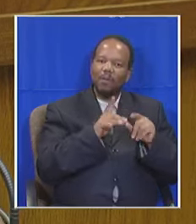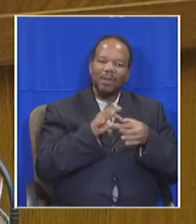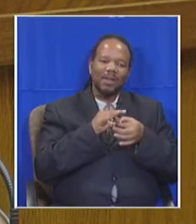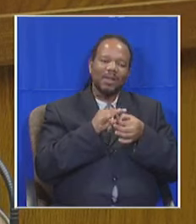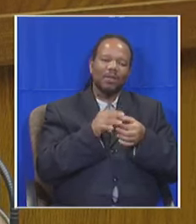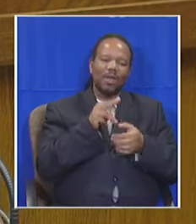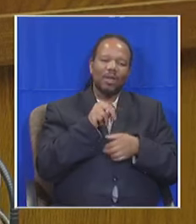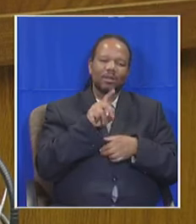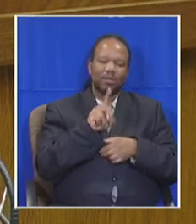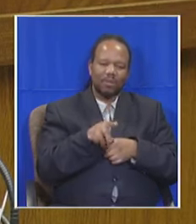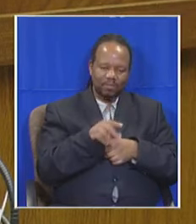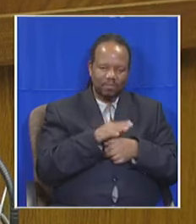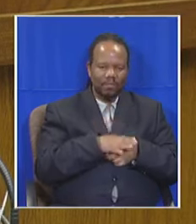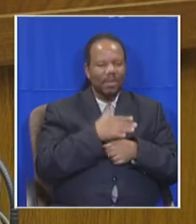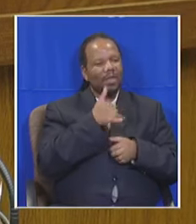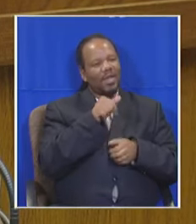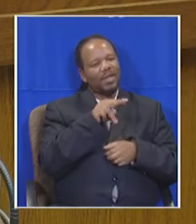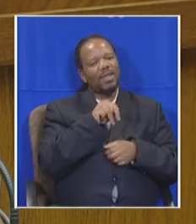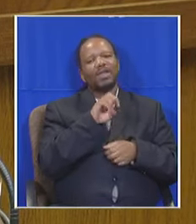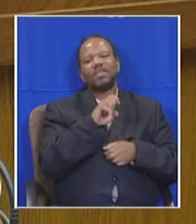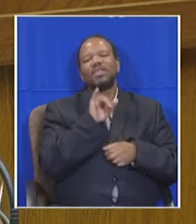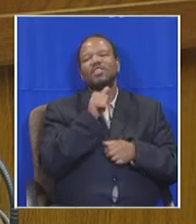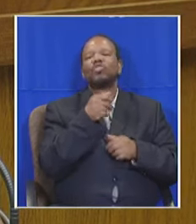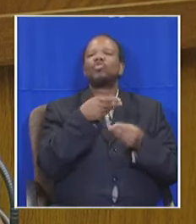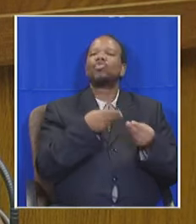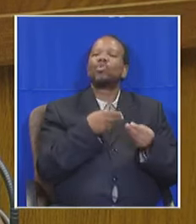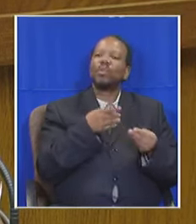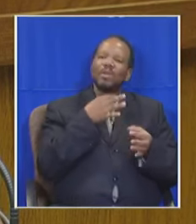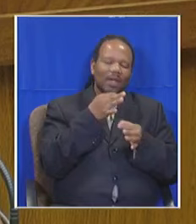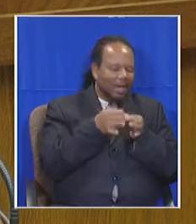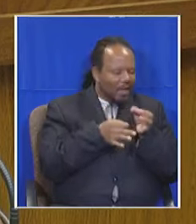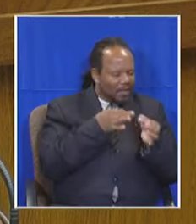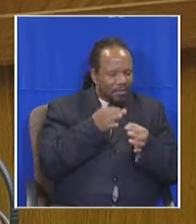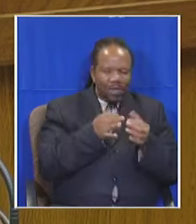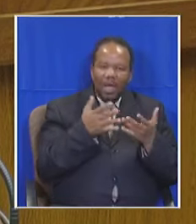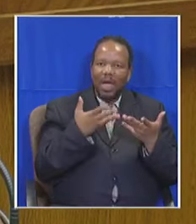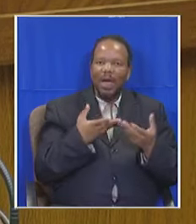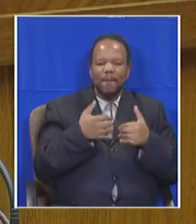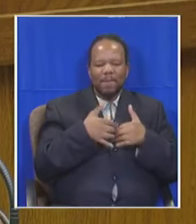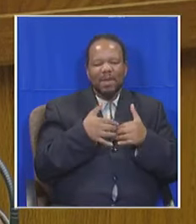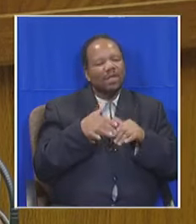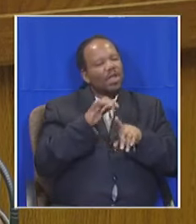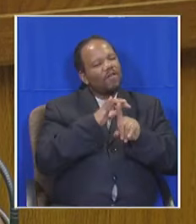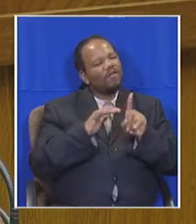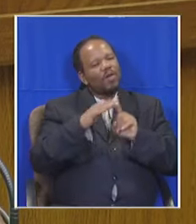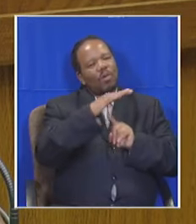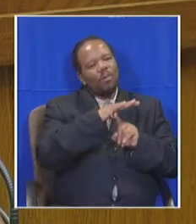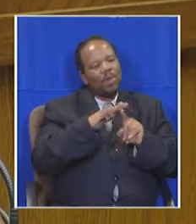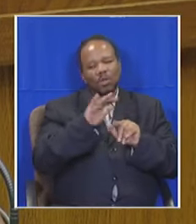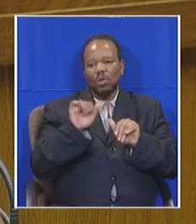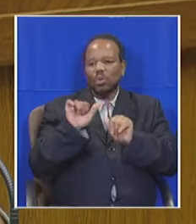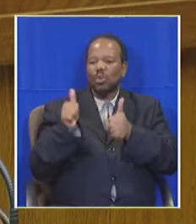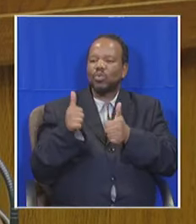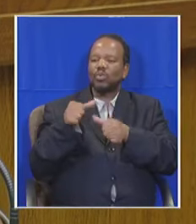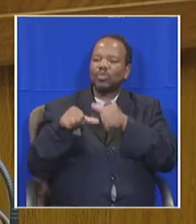The ANC in its policy document outlined the process in a proper context of creating an environment that will be conducive to the generations to